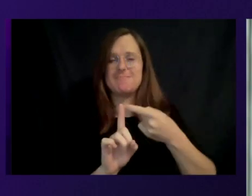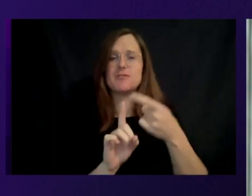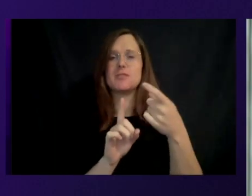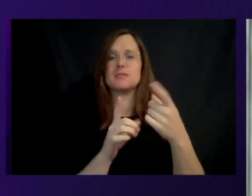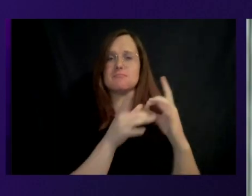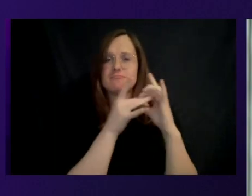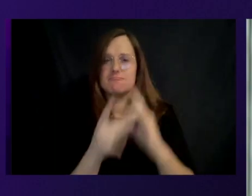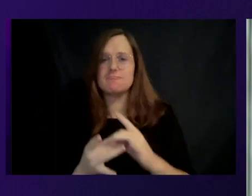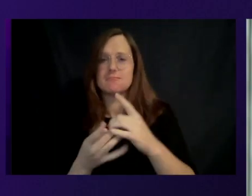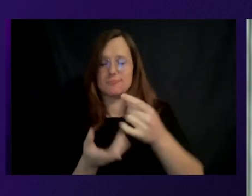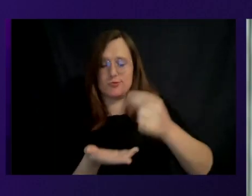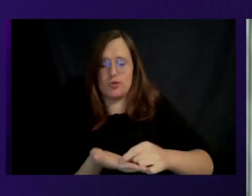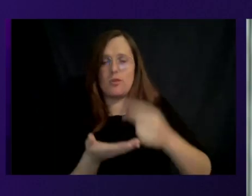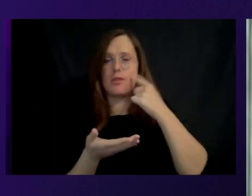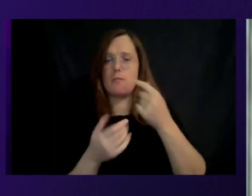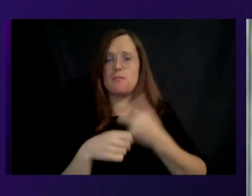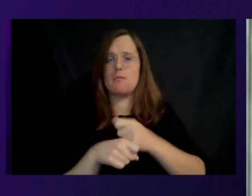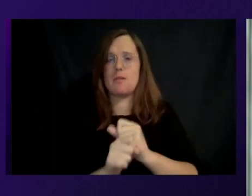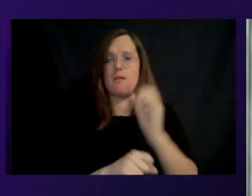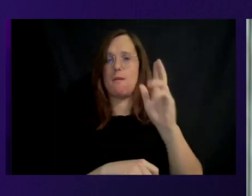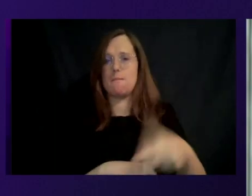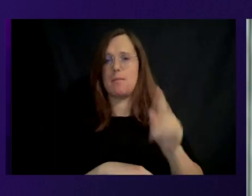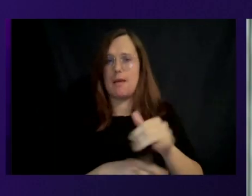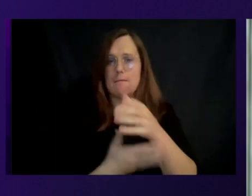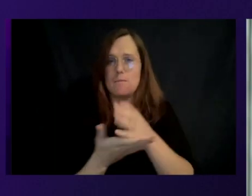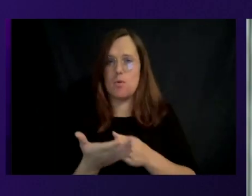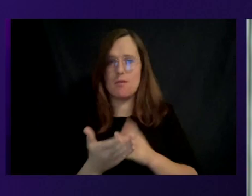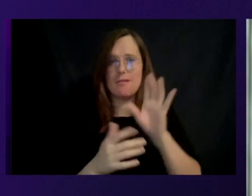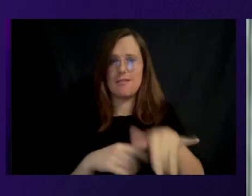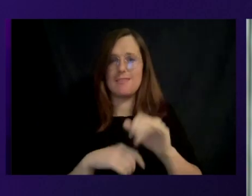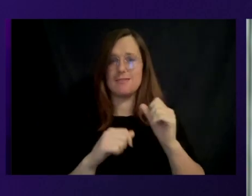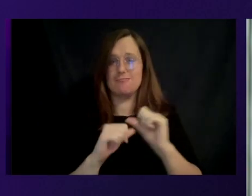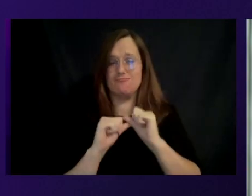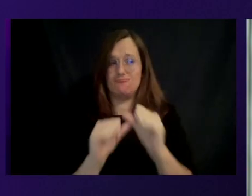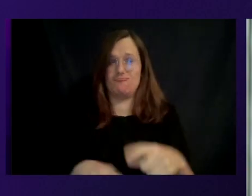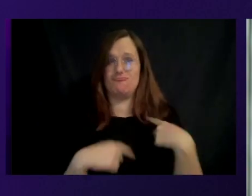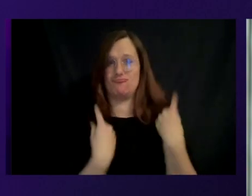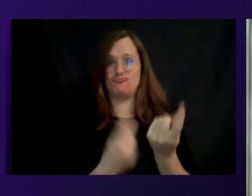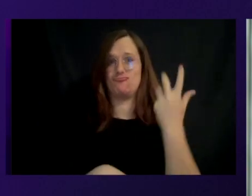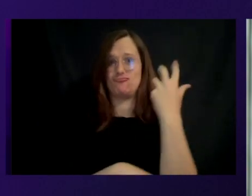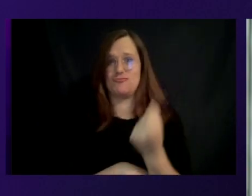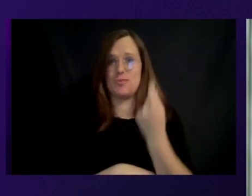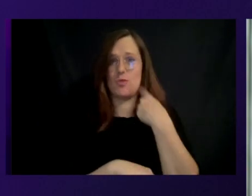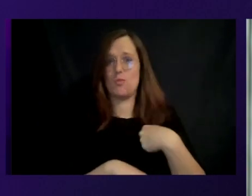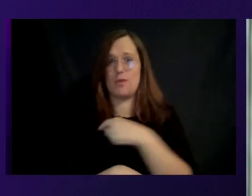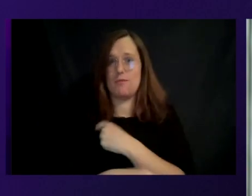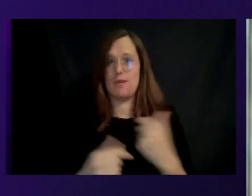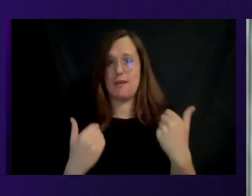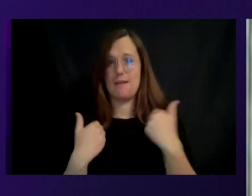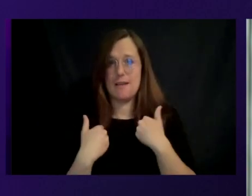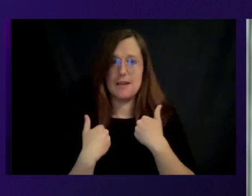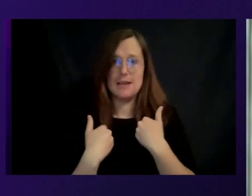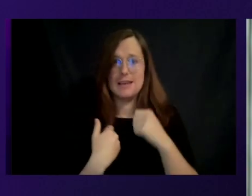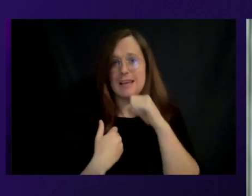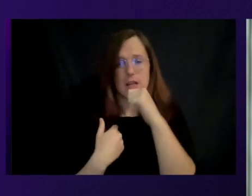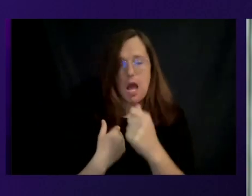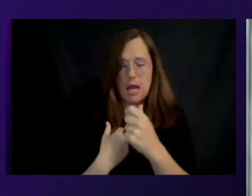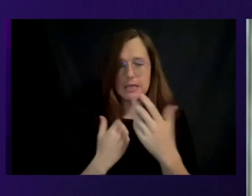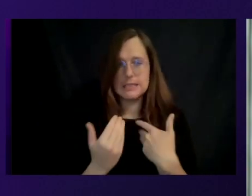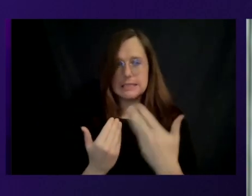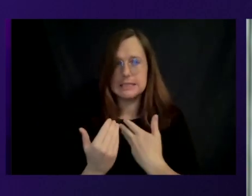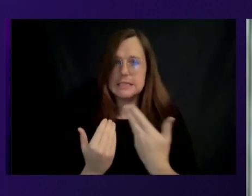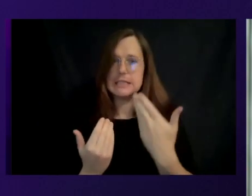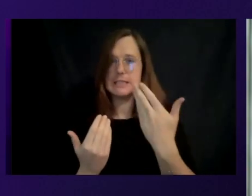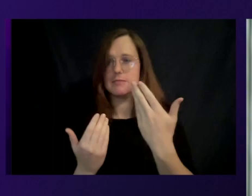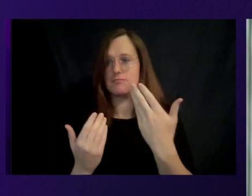it, is our first and longest standing semiconductor product line. It's not an Amazon EC2 instance type, but every